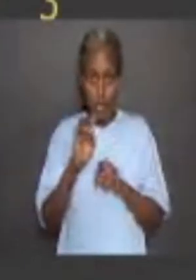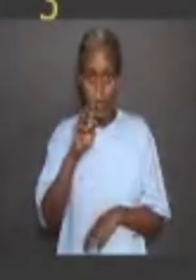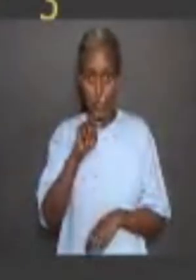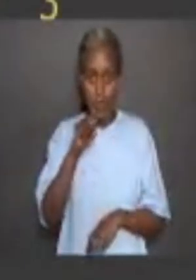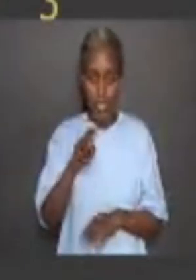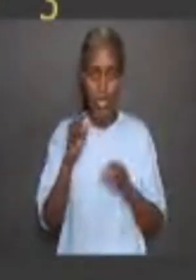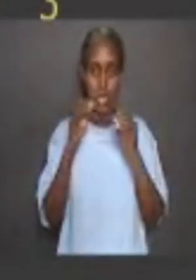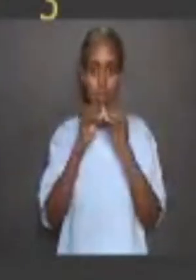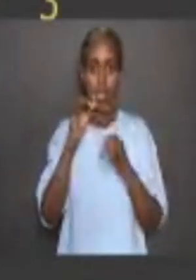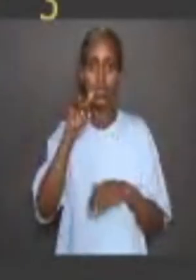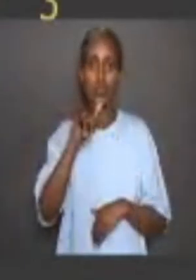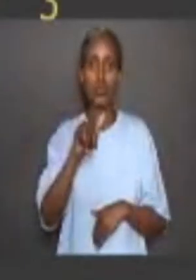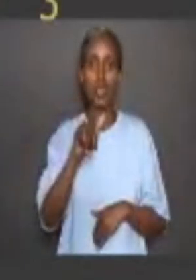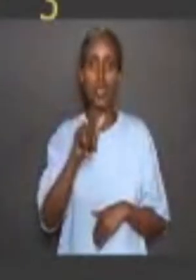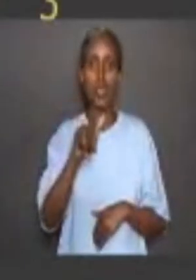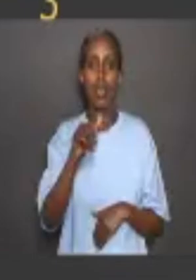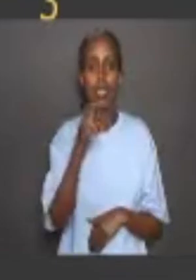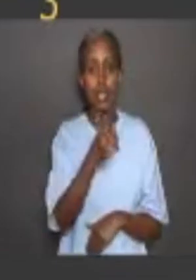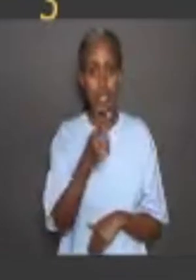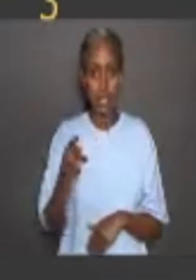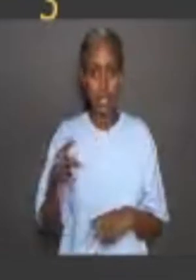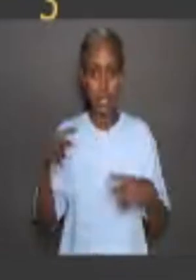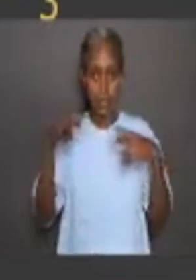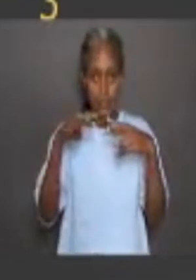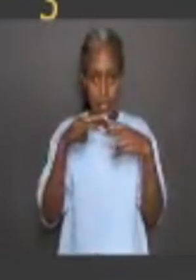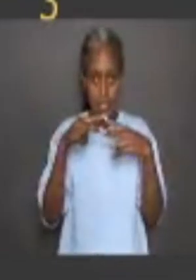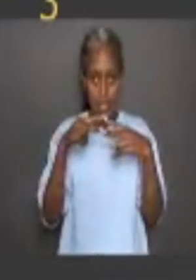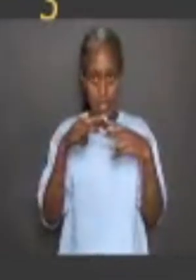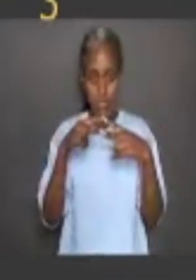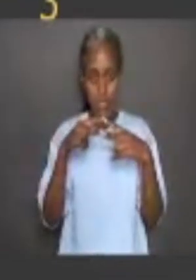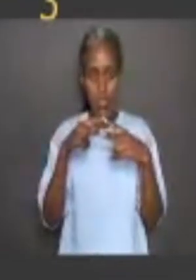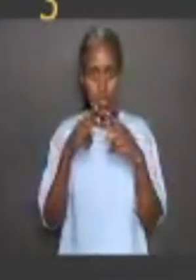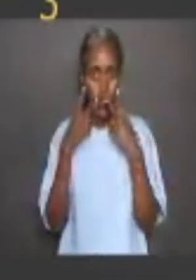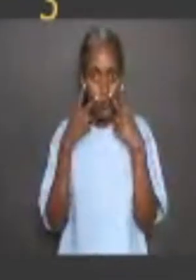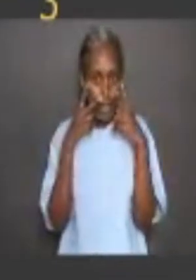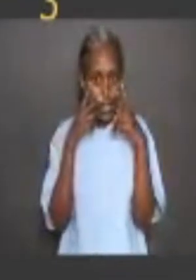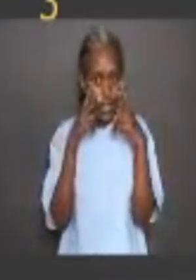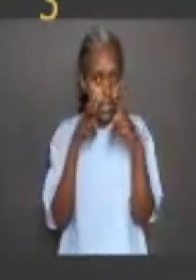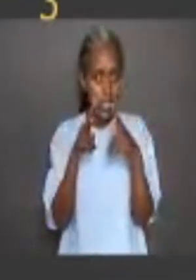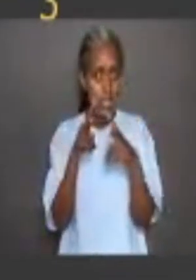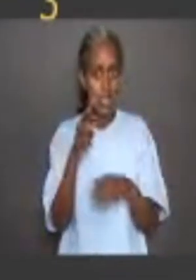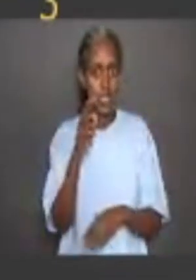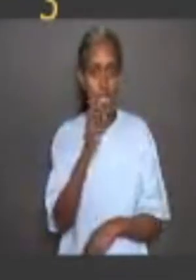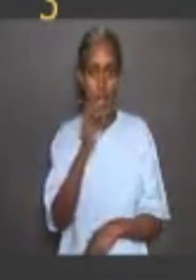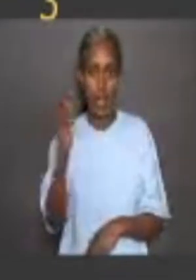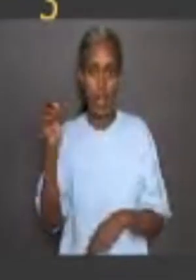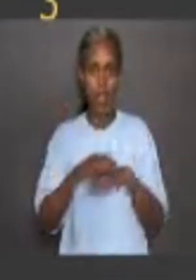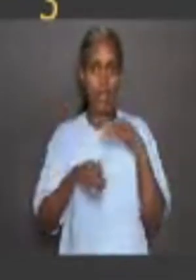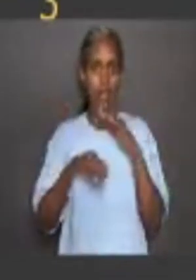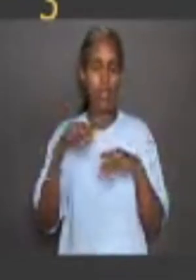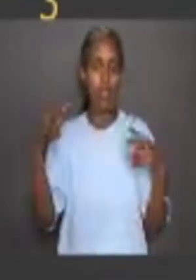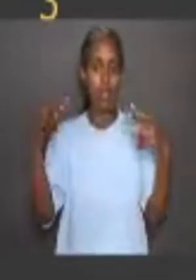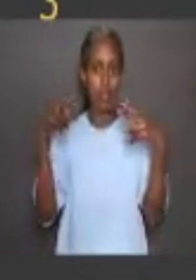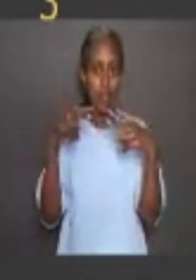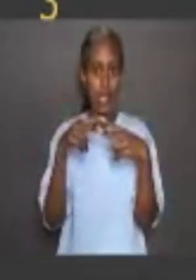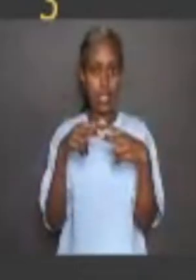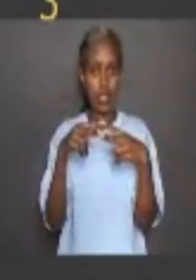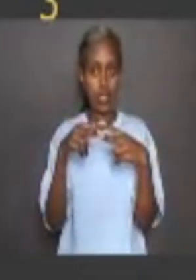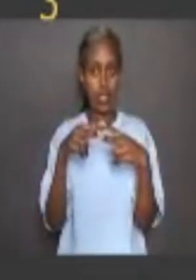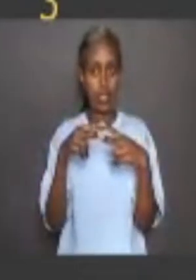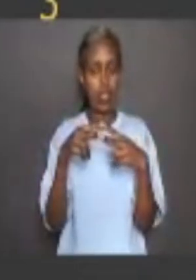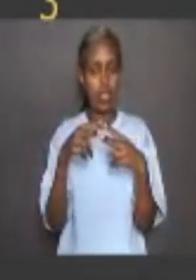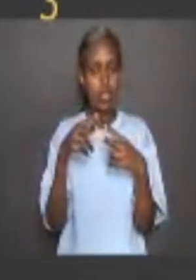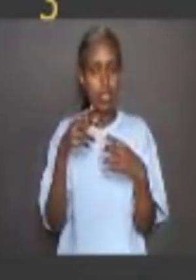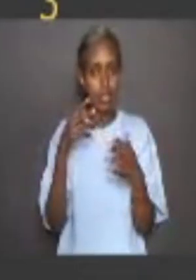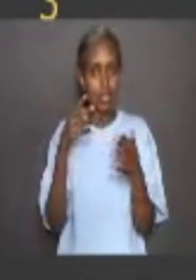Evaluating 2X plus Y at each vertex, we can see that the right-hand